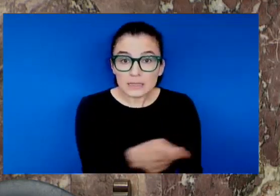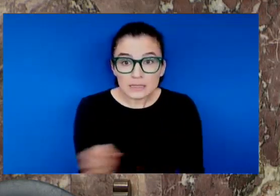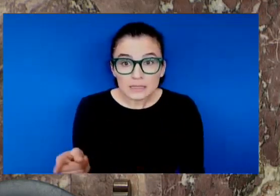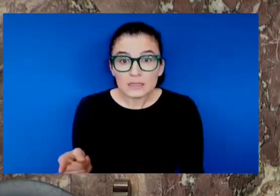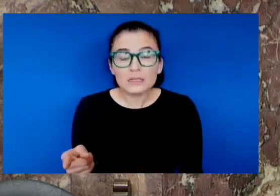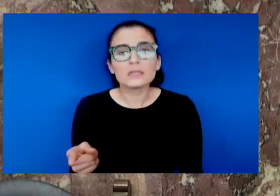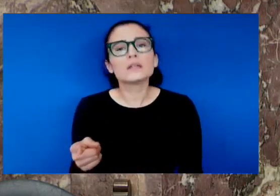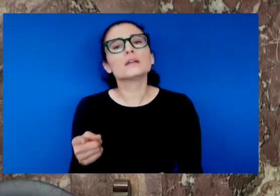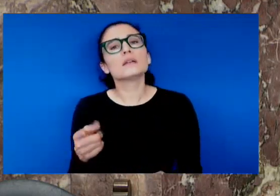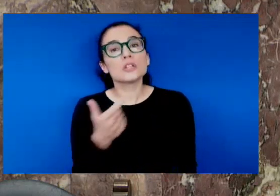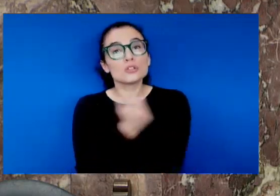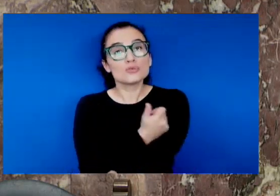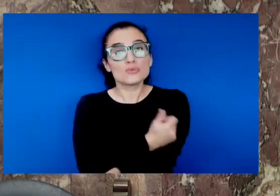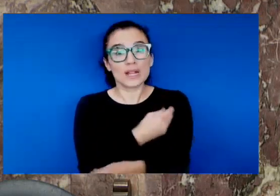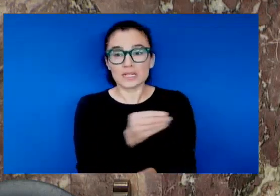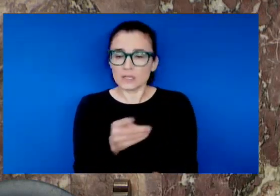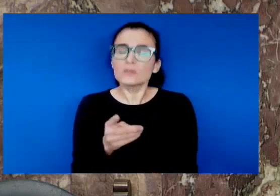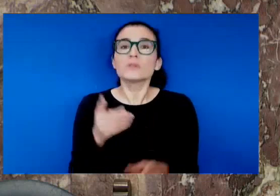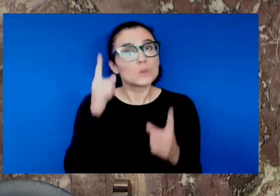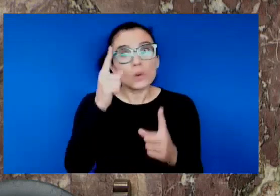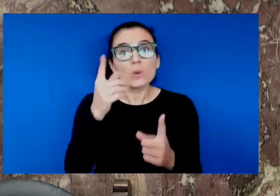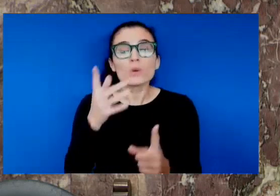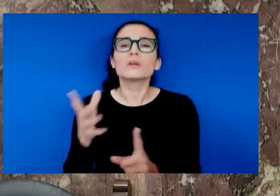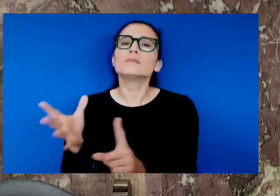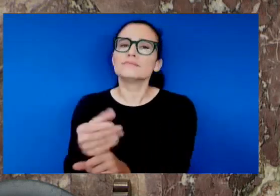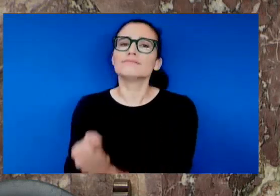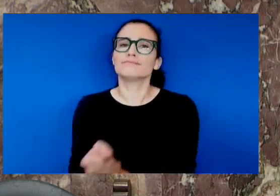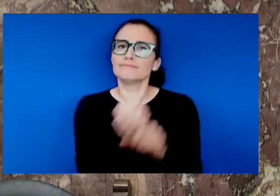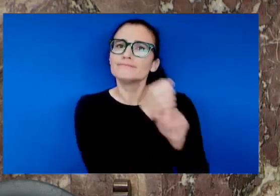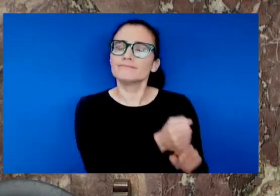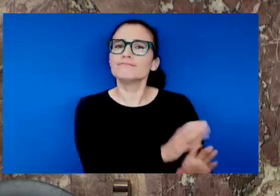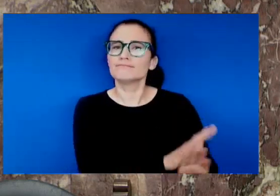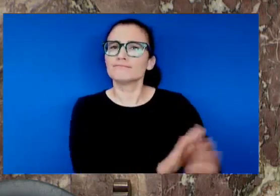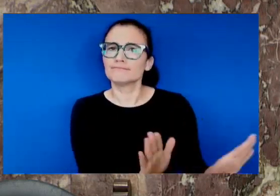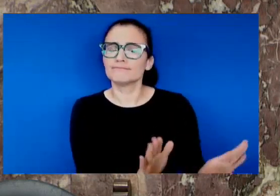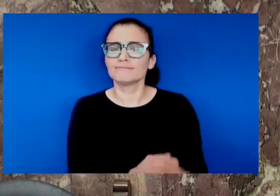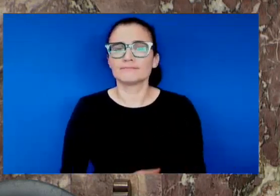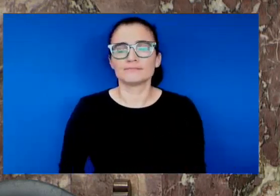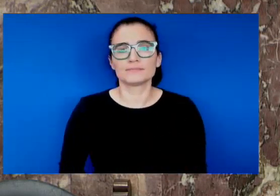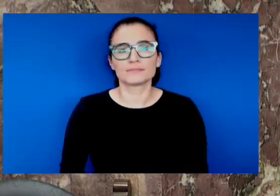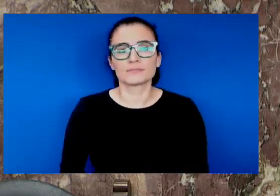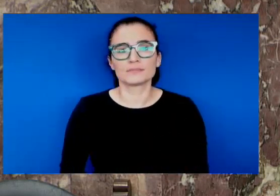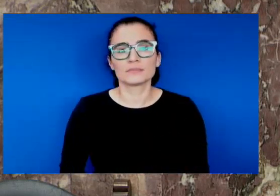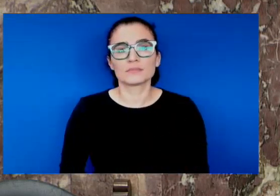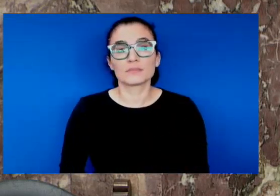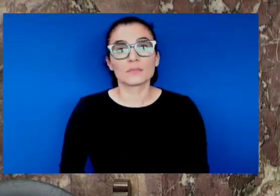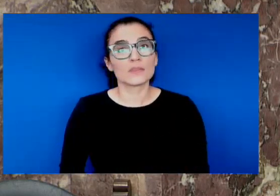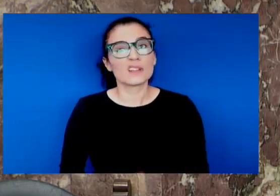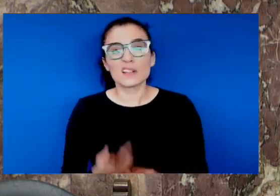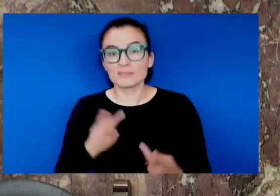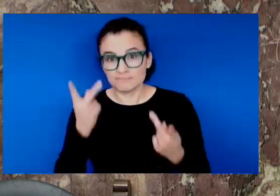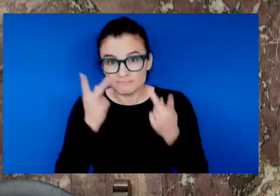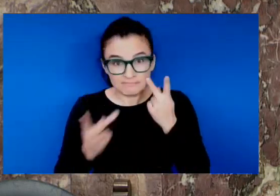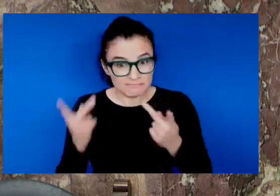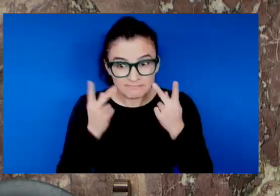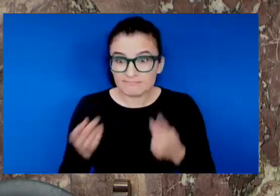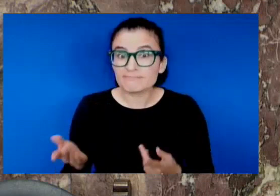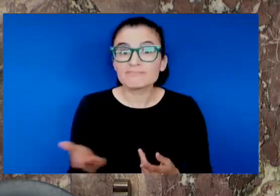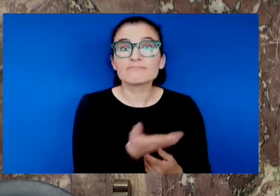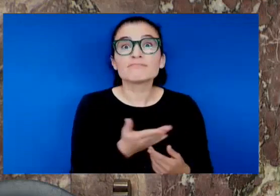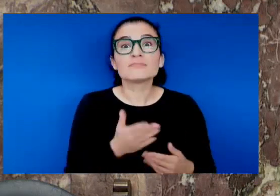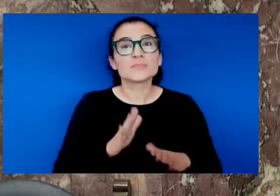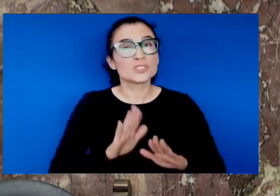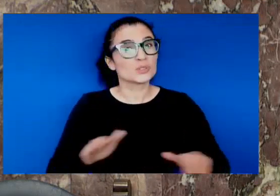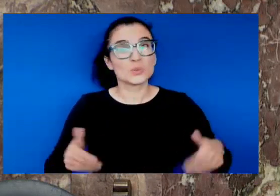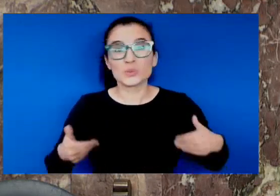to what we are seeing in terms of children and youth, I think we can take some comfort in what we are hearing